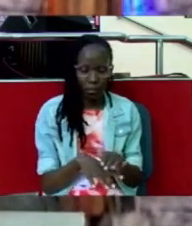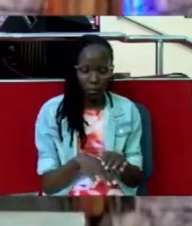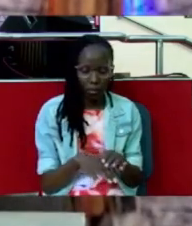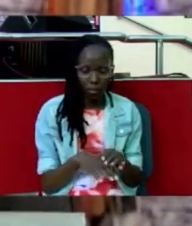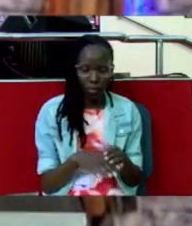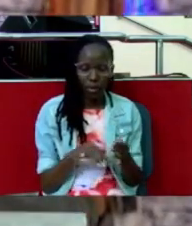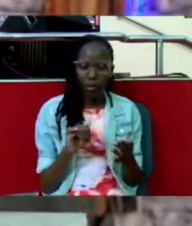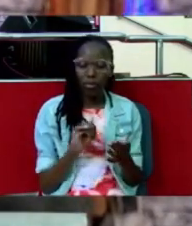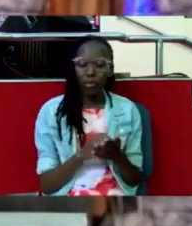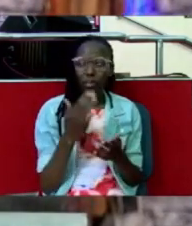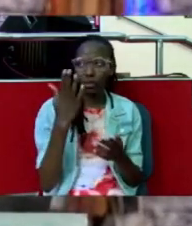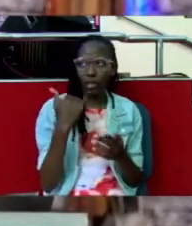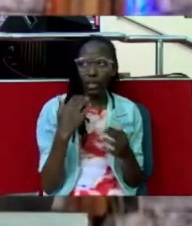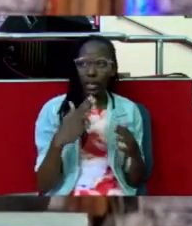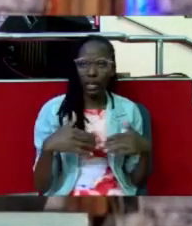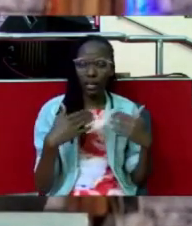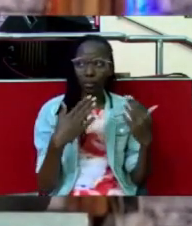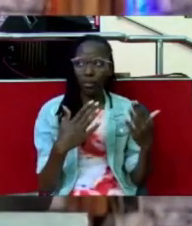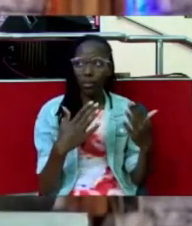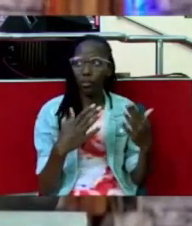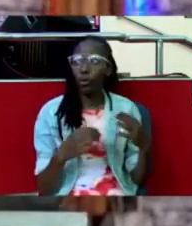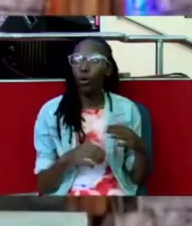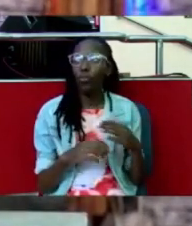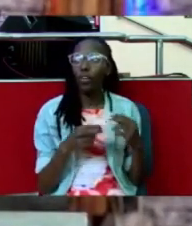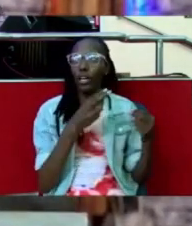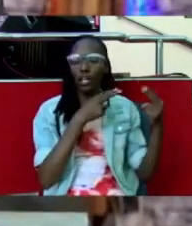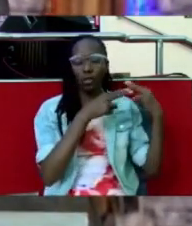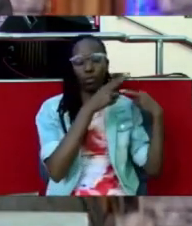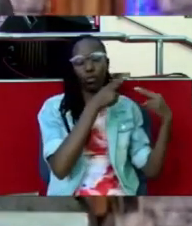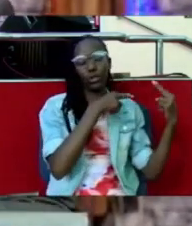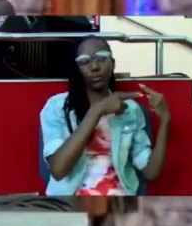That's why I've decided to give that background information.